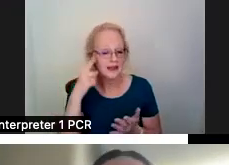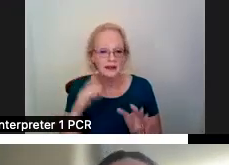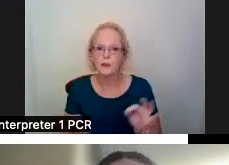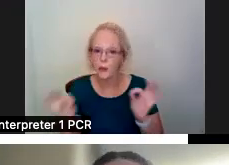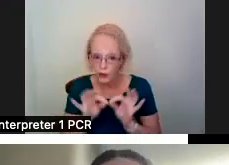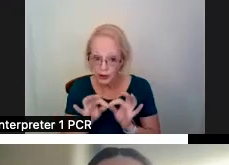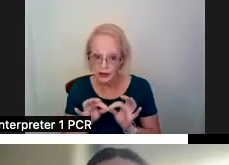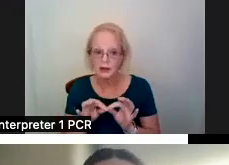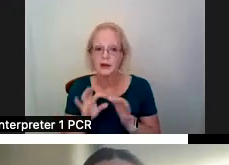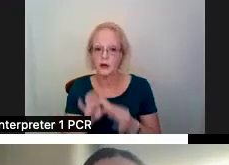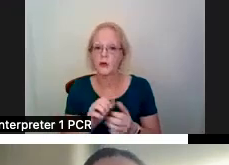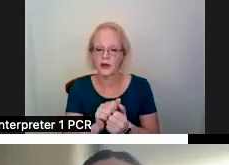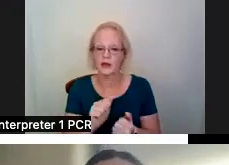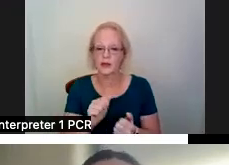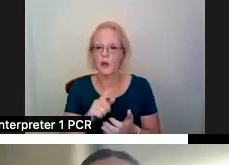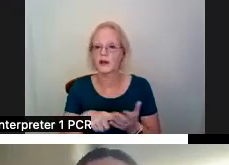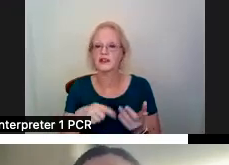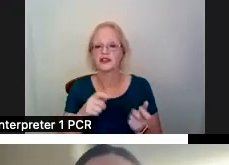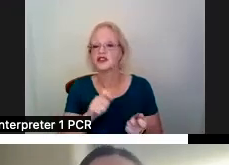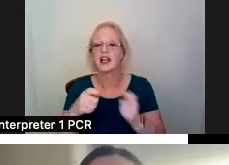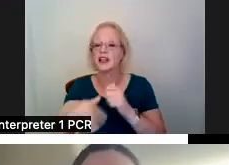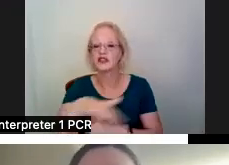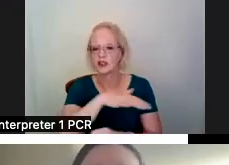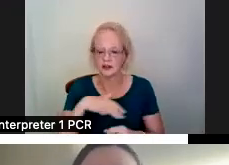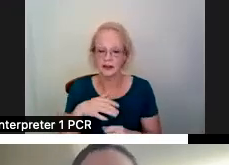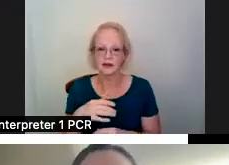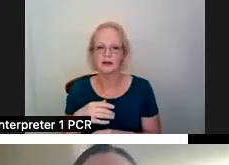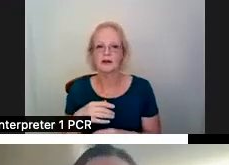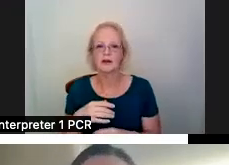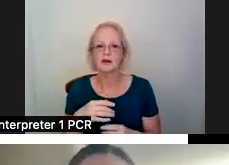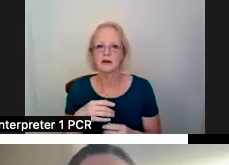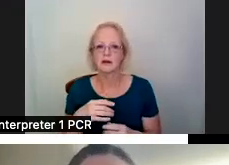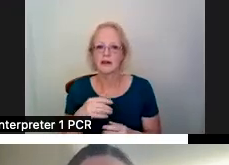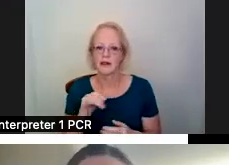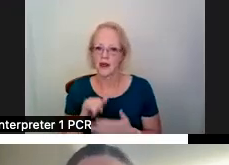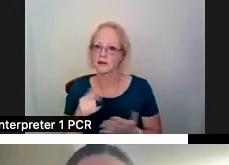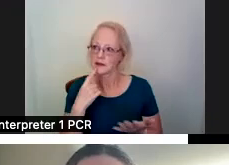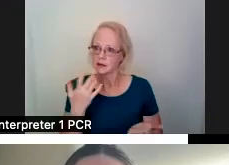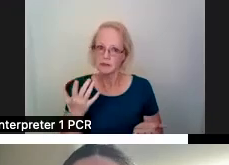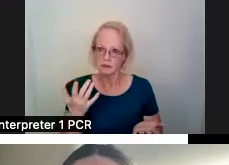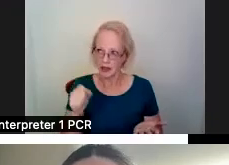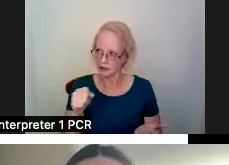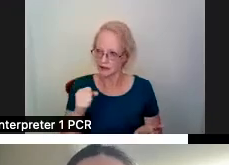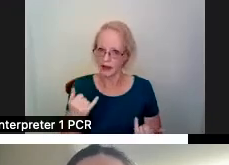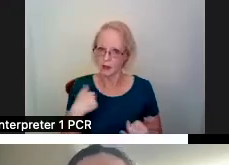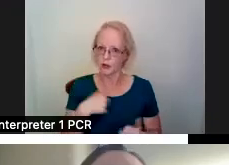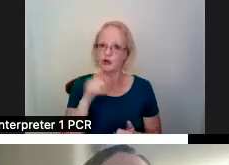how the landscape is changing so that we should consider these more efficient income solutions is